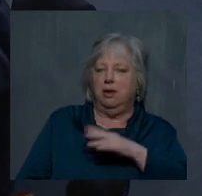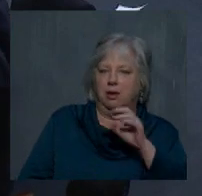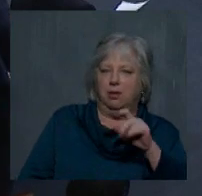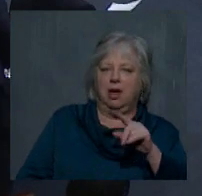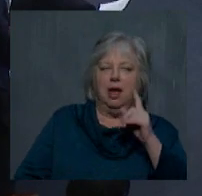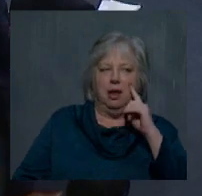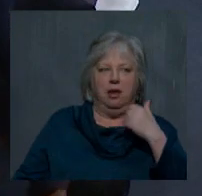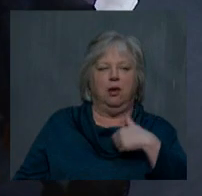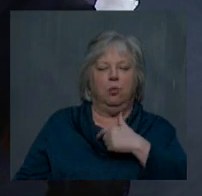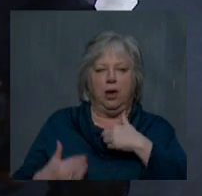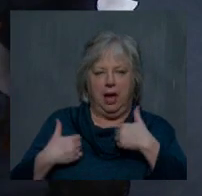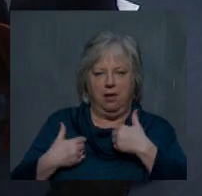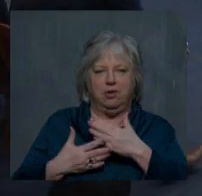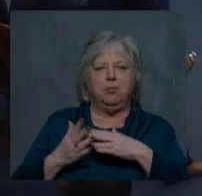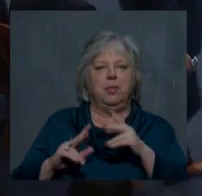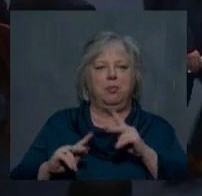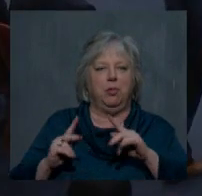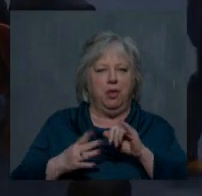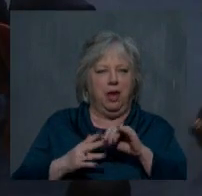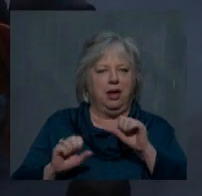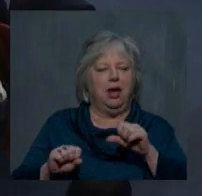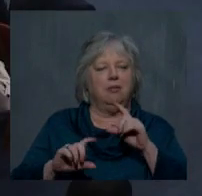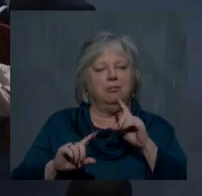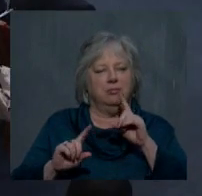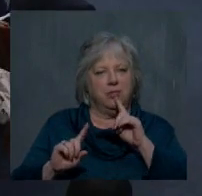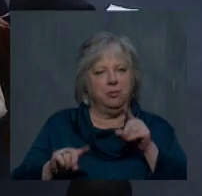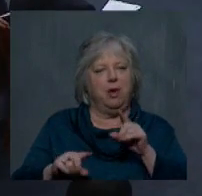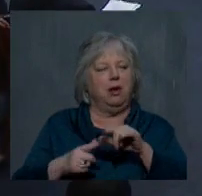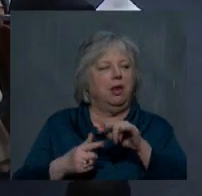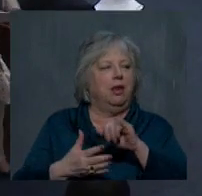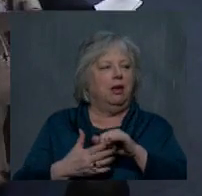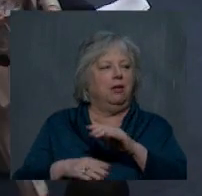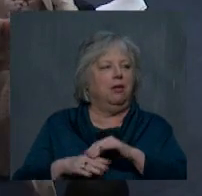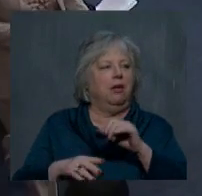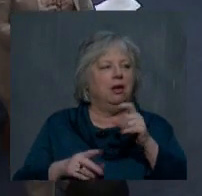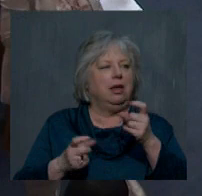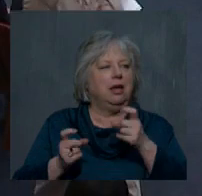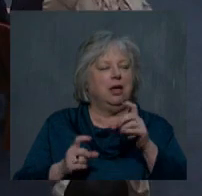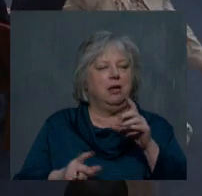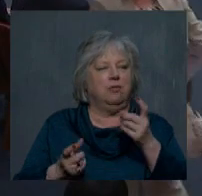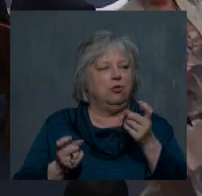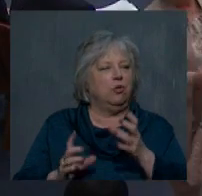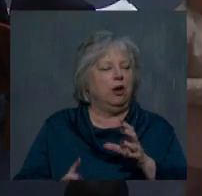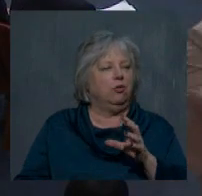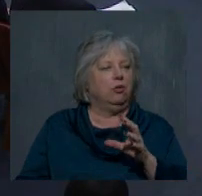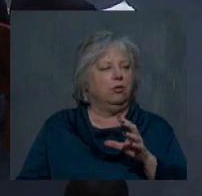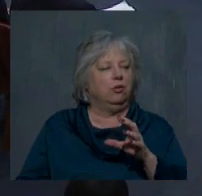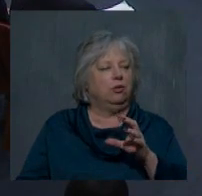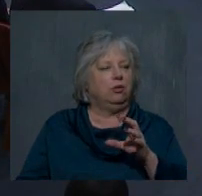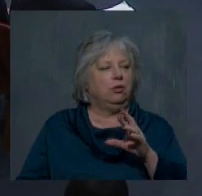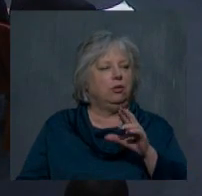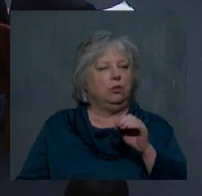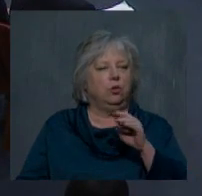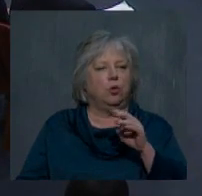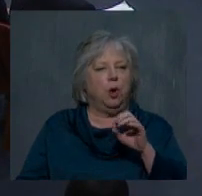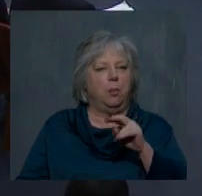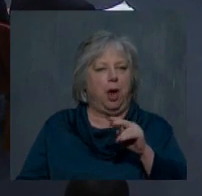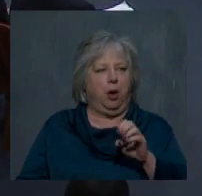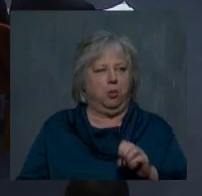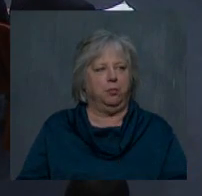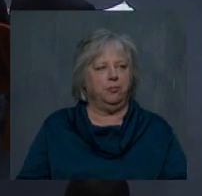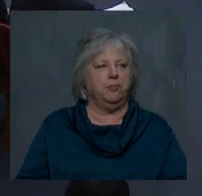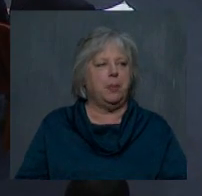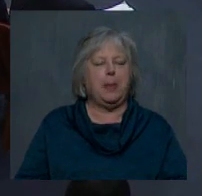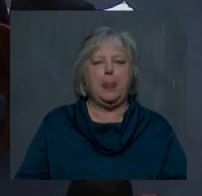we have some people here who can speak to that. Let me call on our Executive Director, Greg Ramon. Mayor, Welcome. Vice Mayor, City